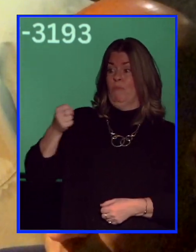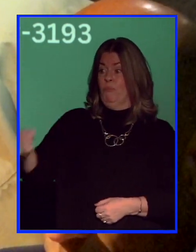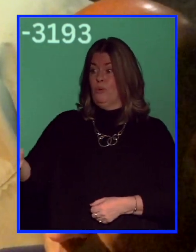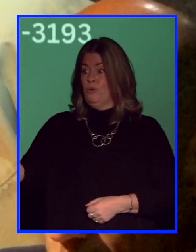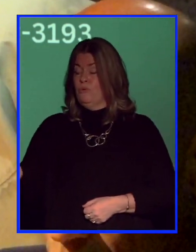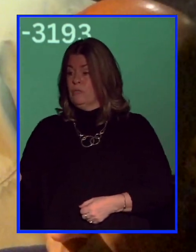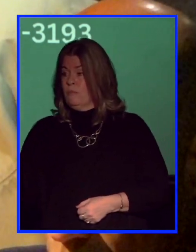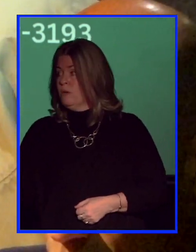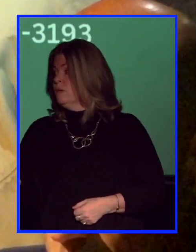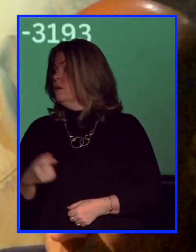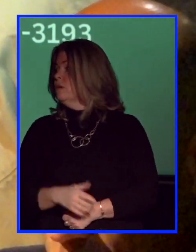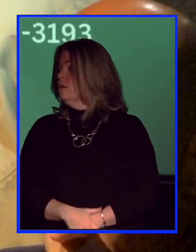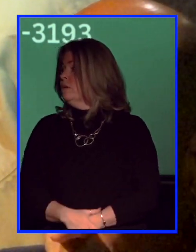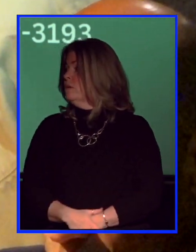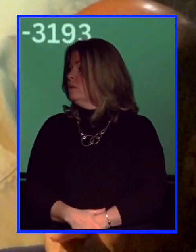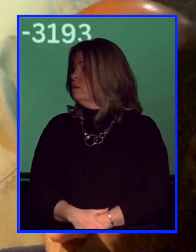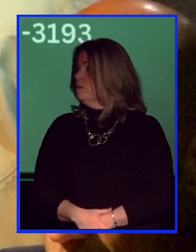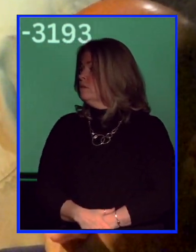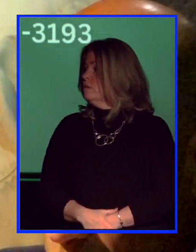place.